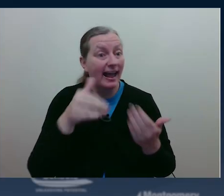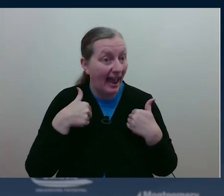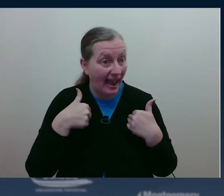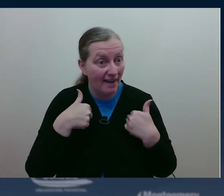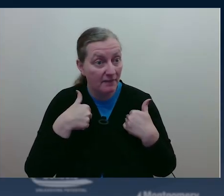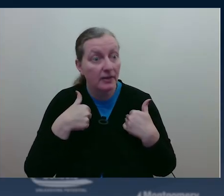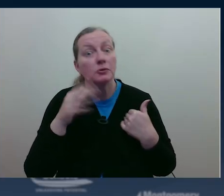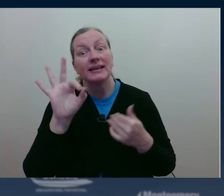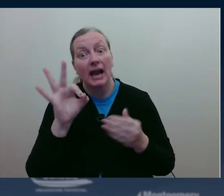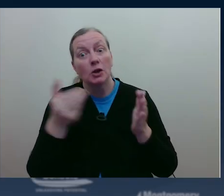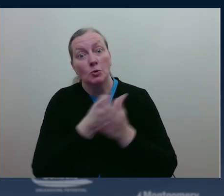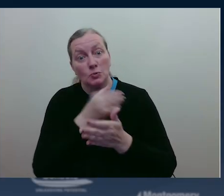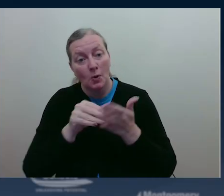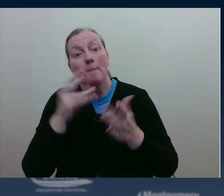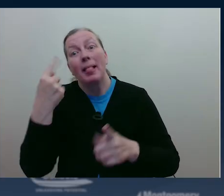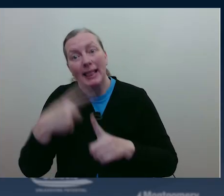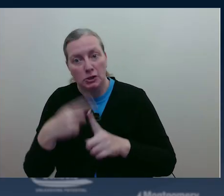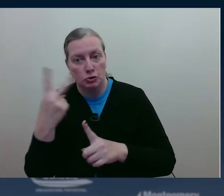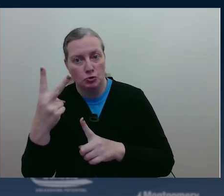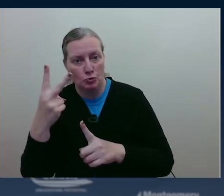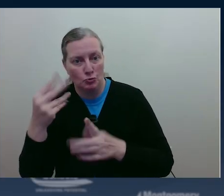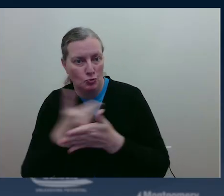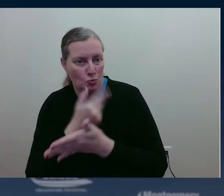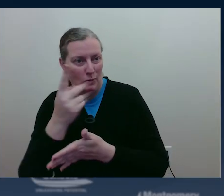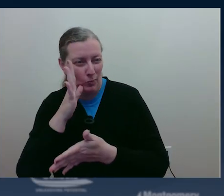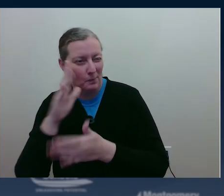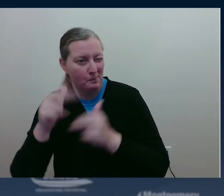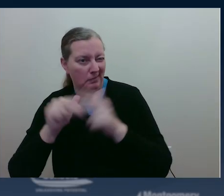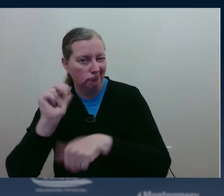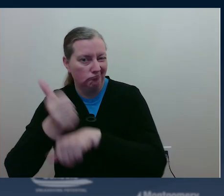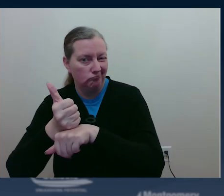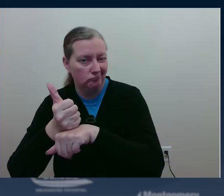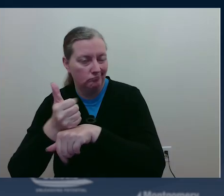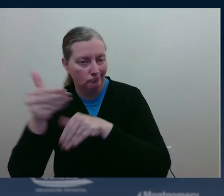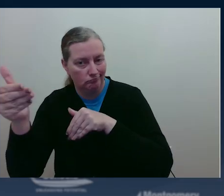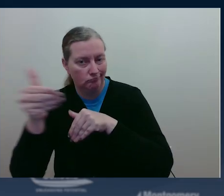take a look at what this might look like for a student. Next slide, please.